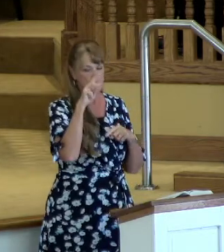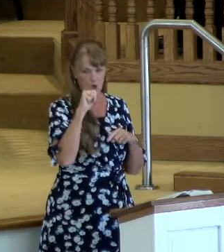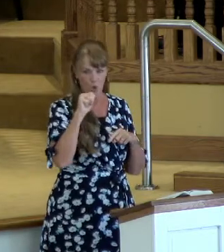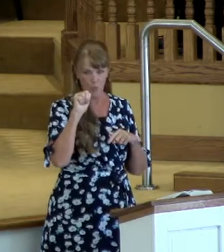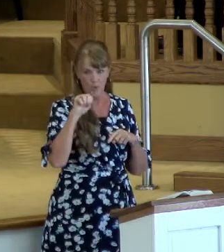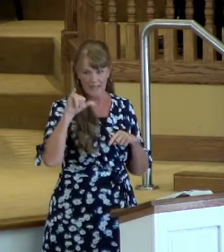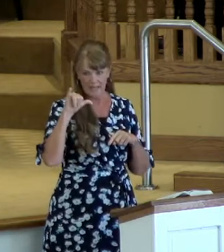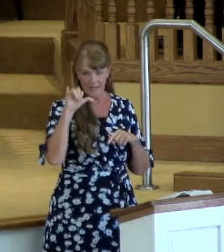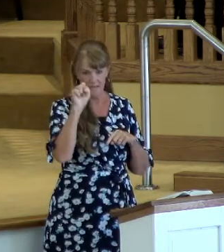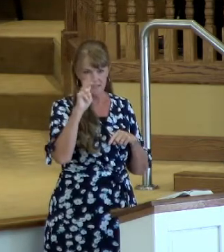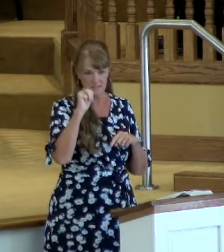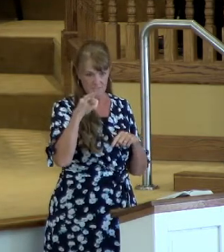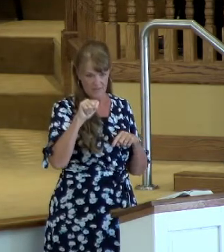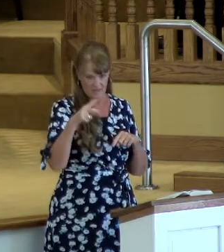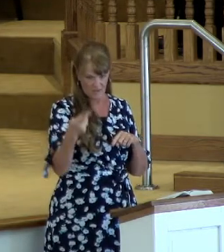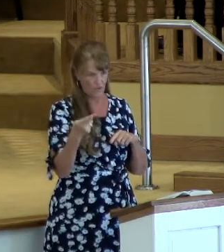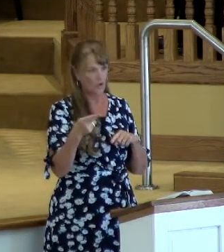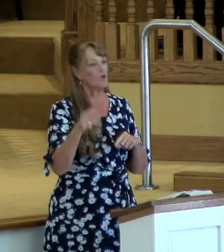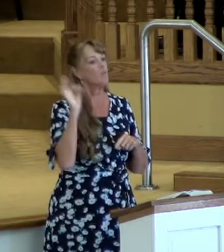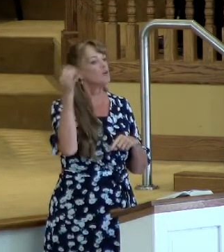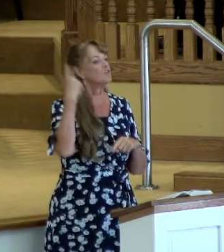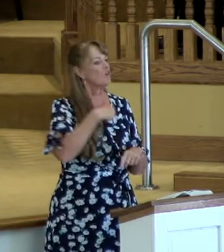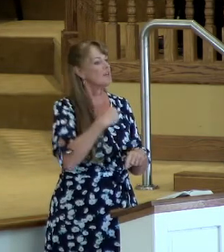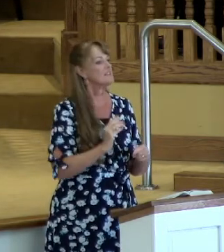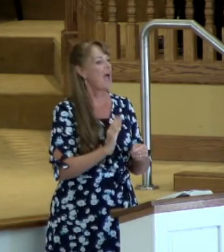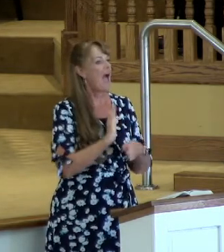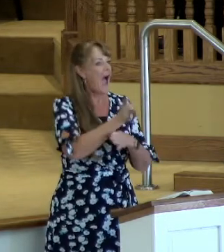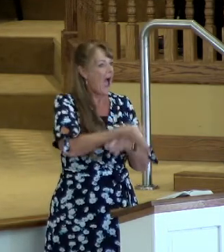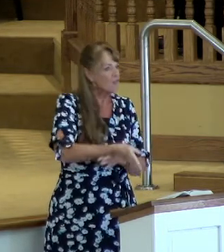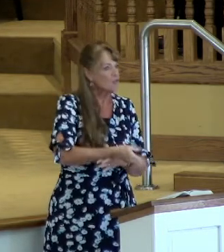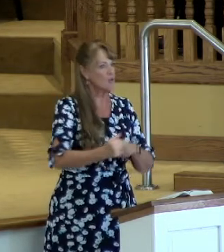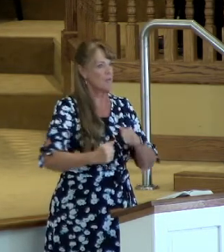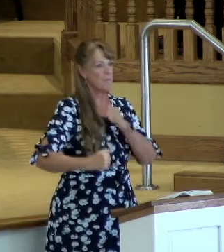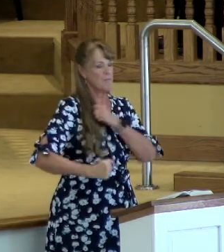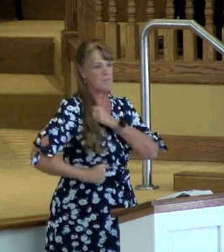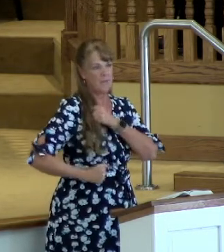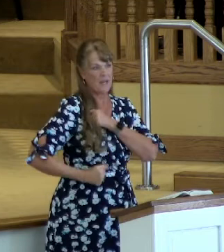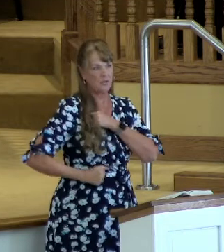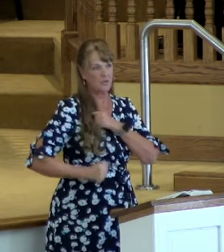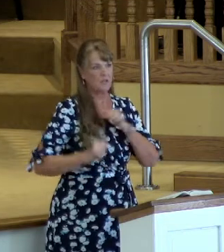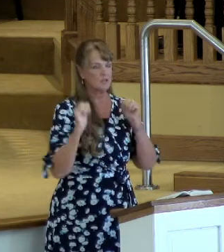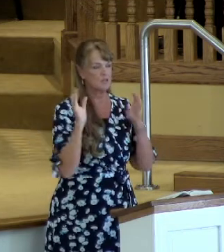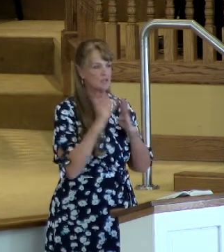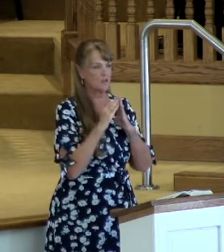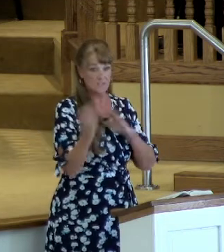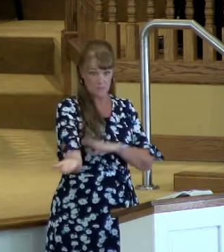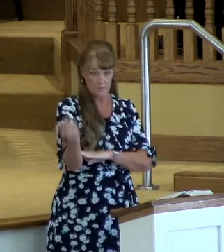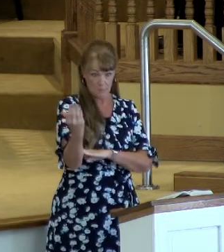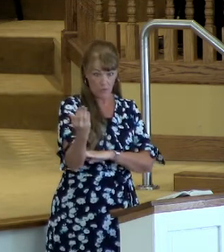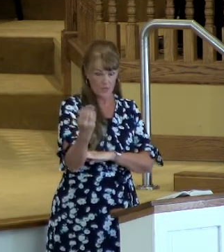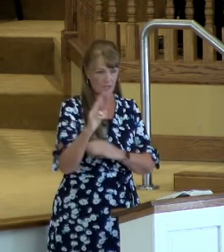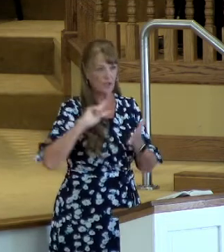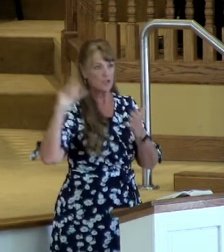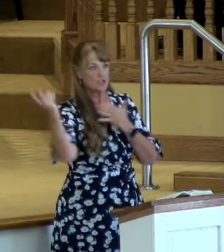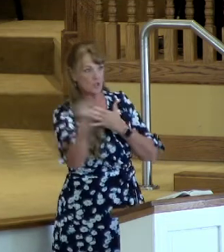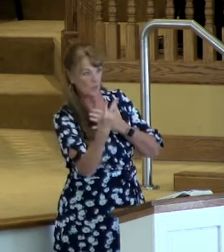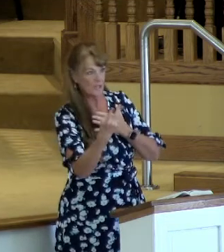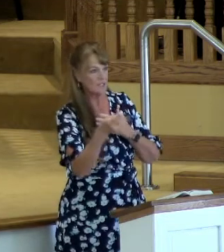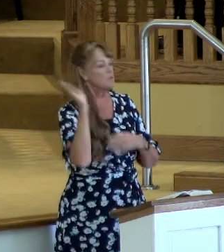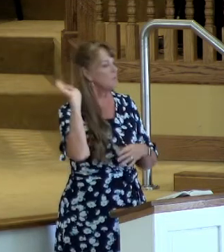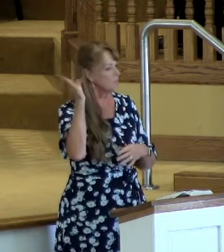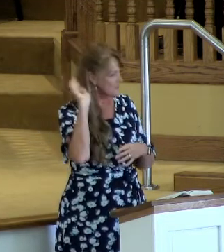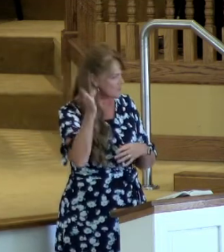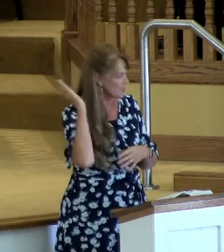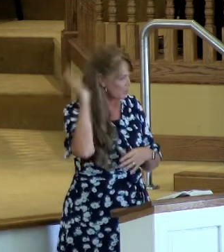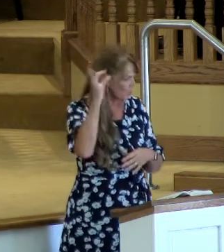us after our Patriot service in the morning. So that'll be great. 2 weeks from tonight, Brother Bussey will be preaching that